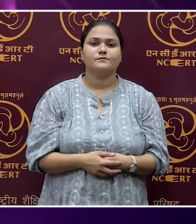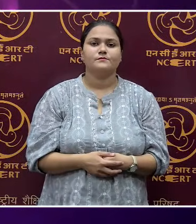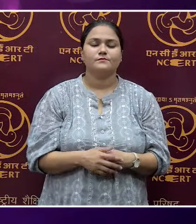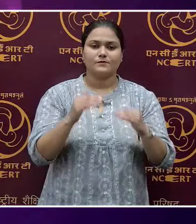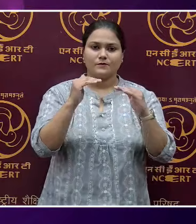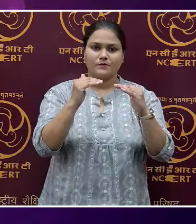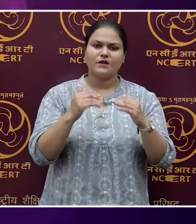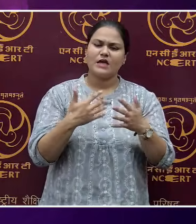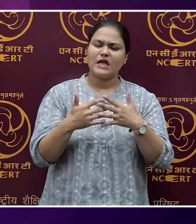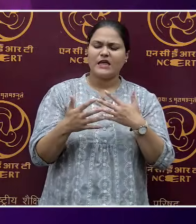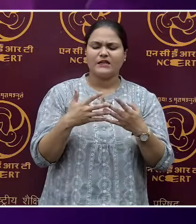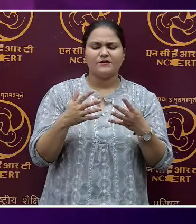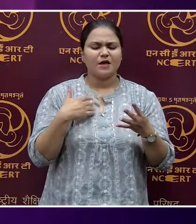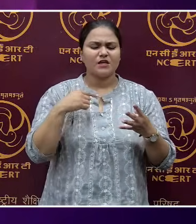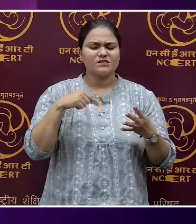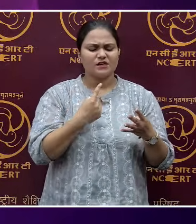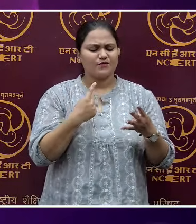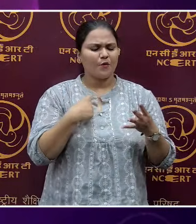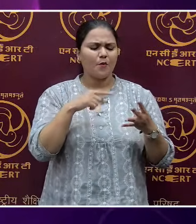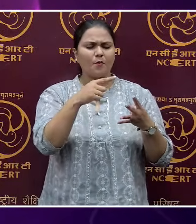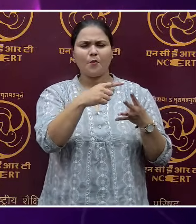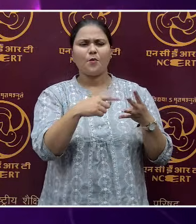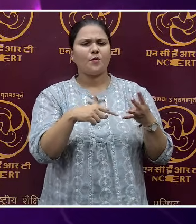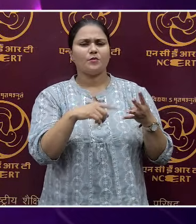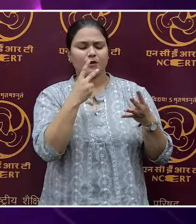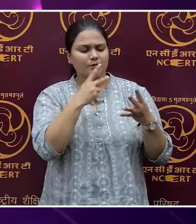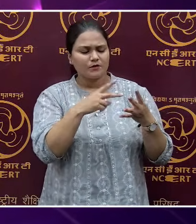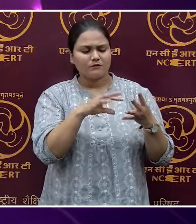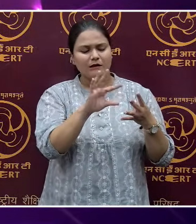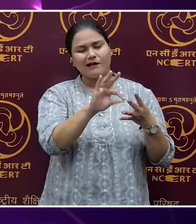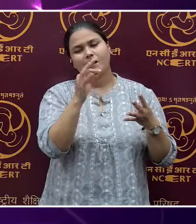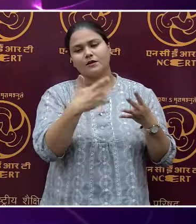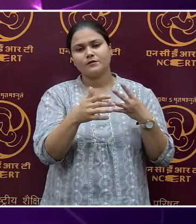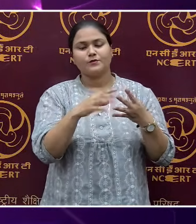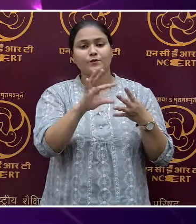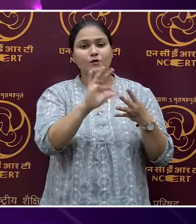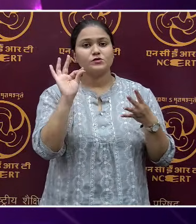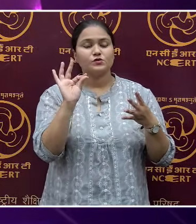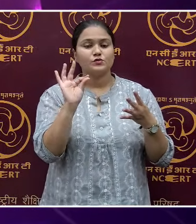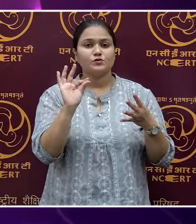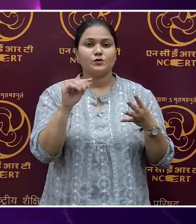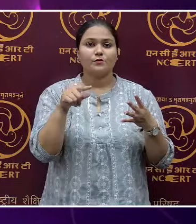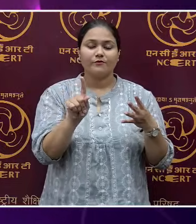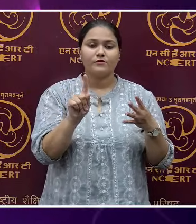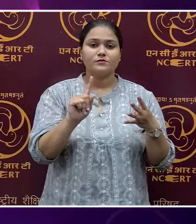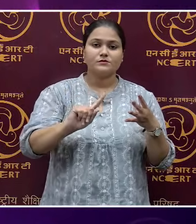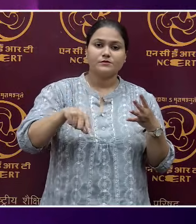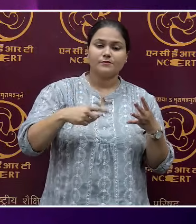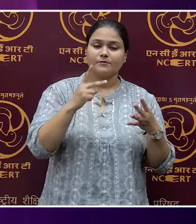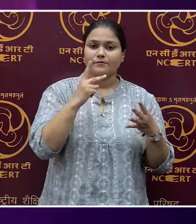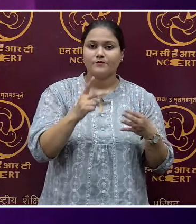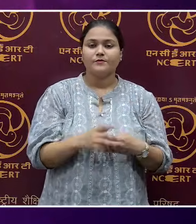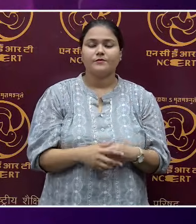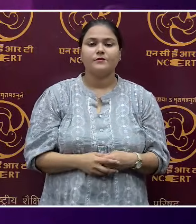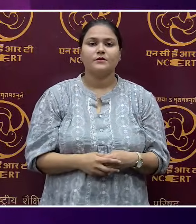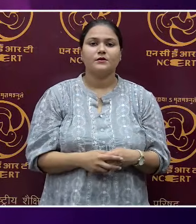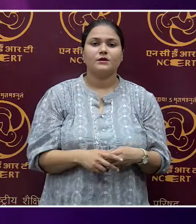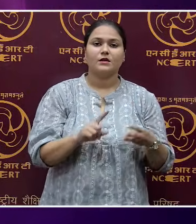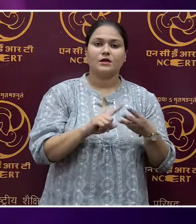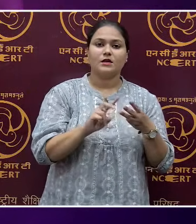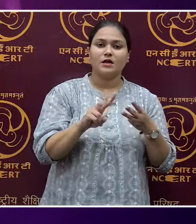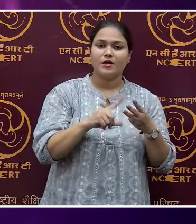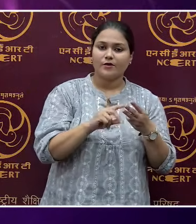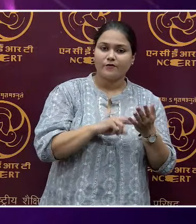selecting any randomly. So which of the following fields can be benefit for determining whether a number is even or odd?